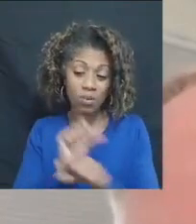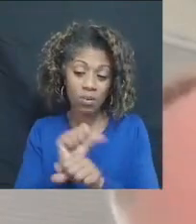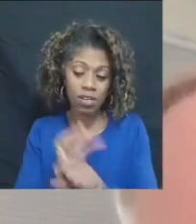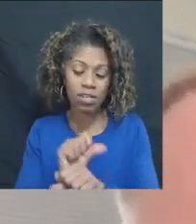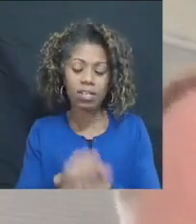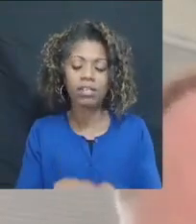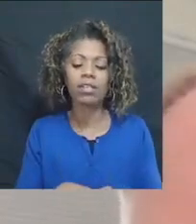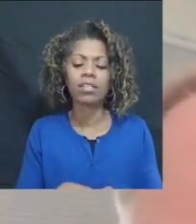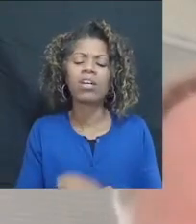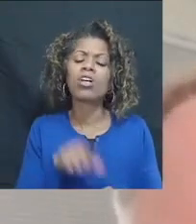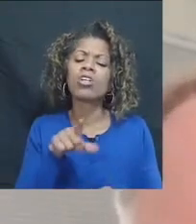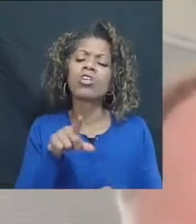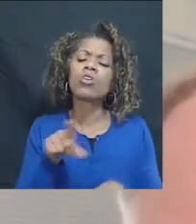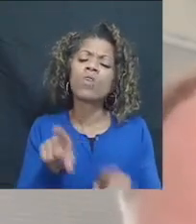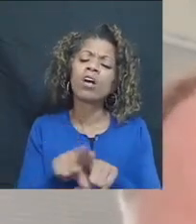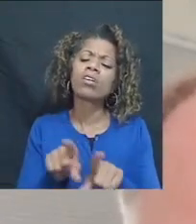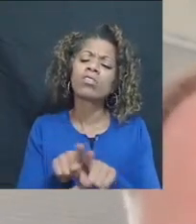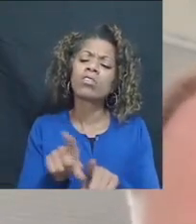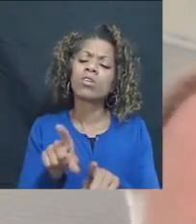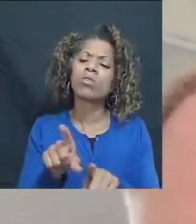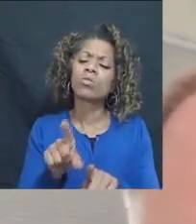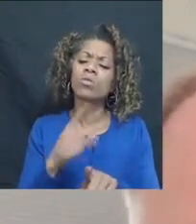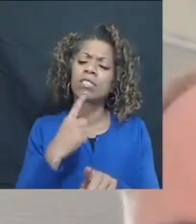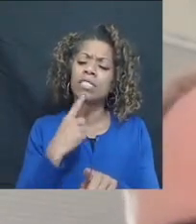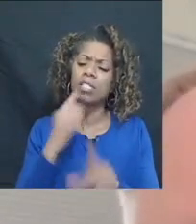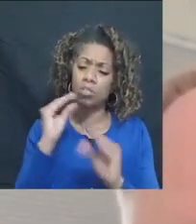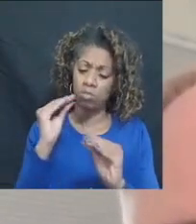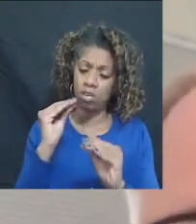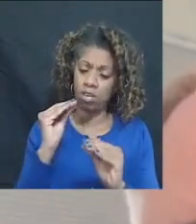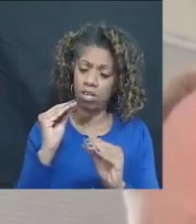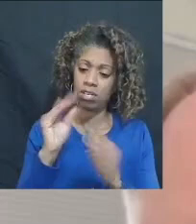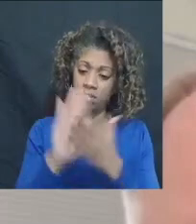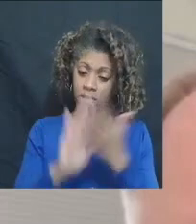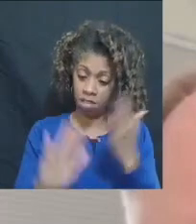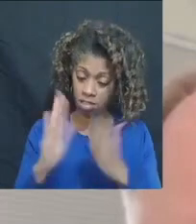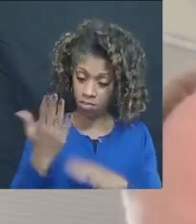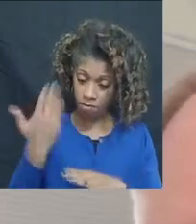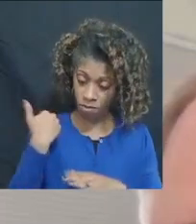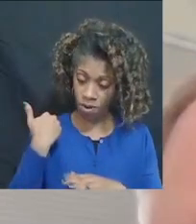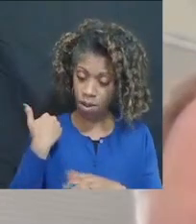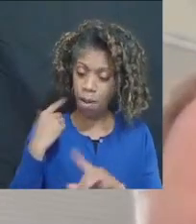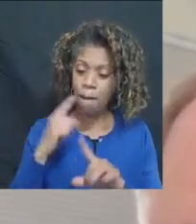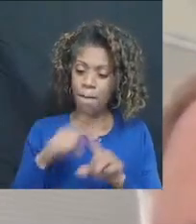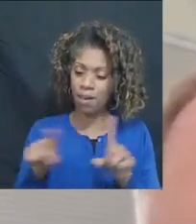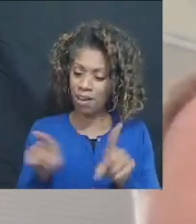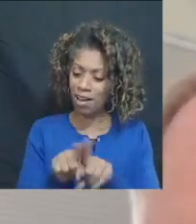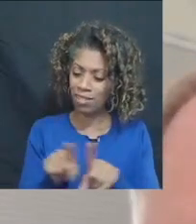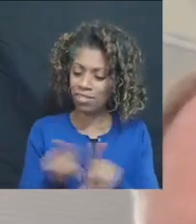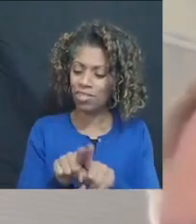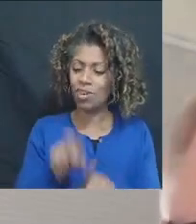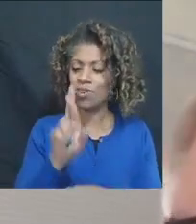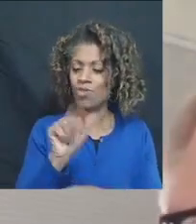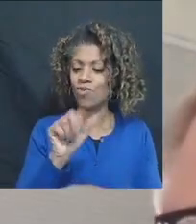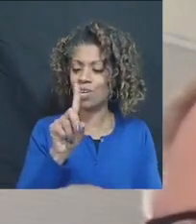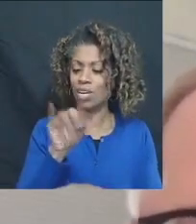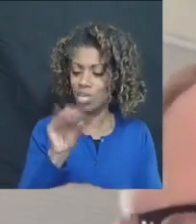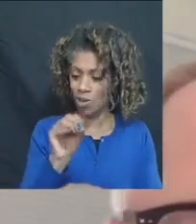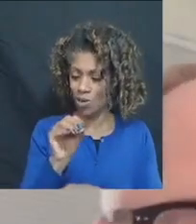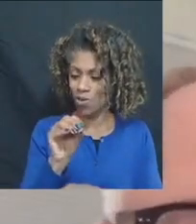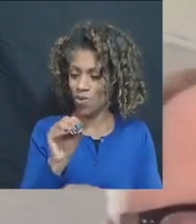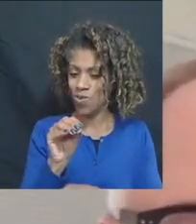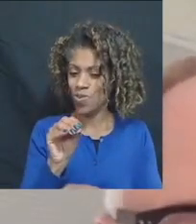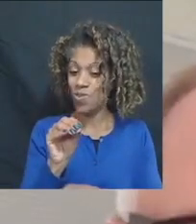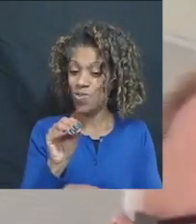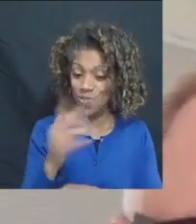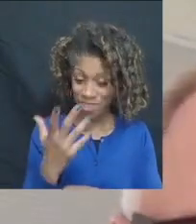stint, you mentioned talking to radio and television, you had a stint as a radio expert in Indiana. Tell us about that. Yeah,